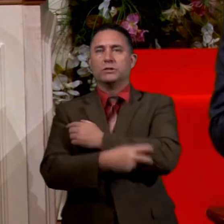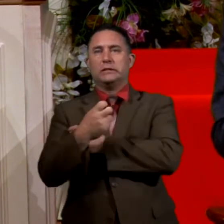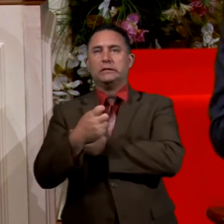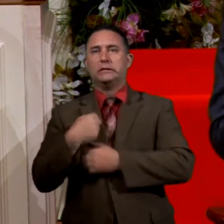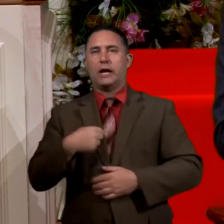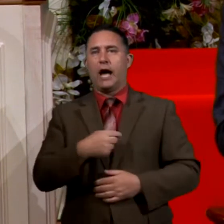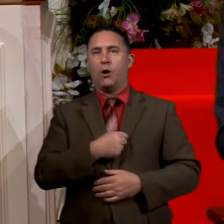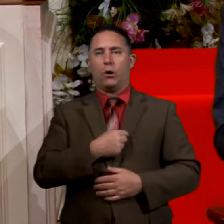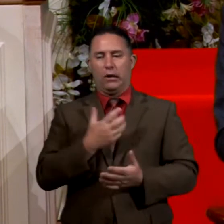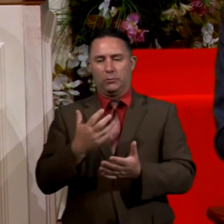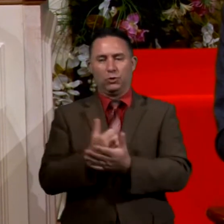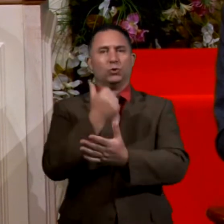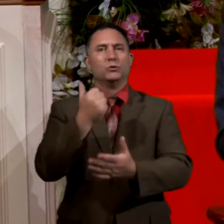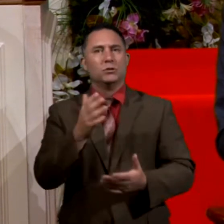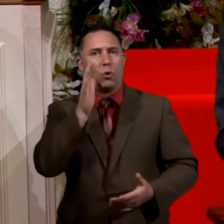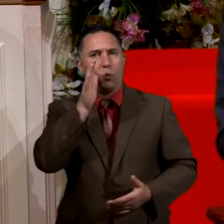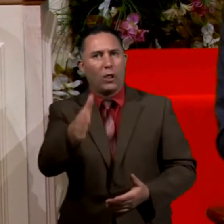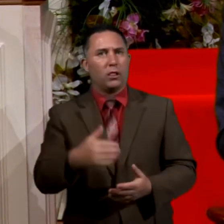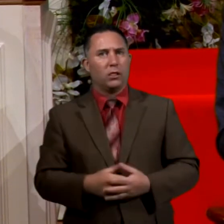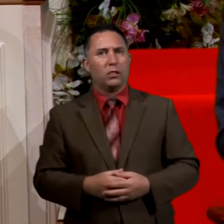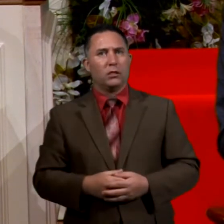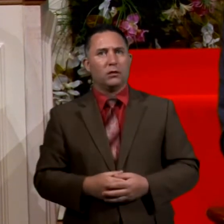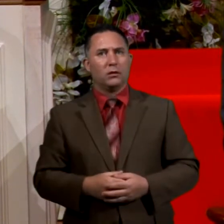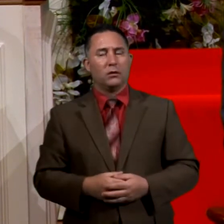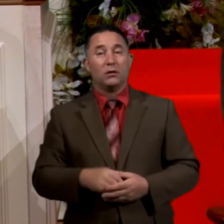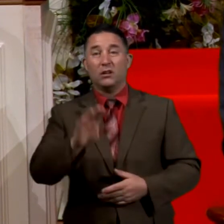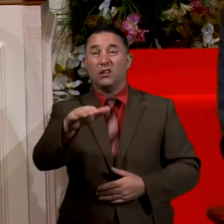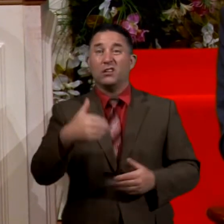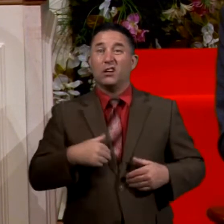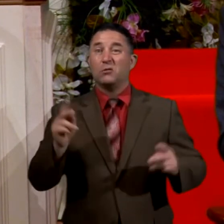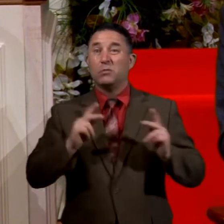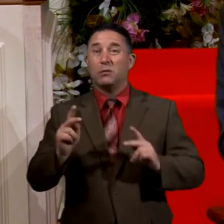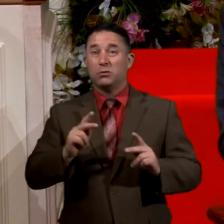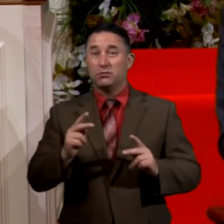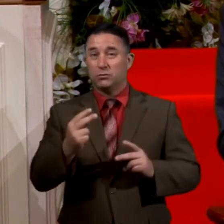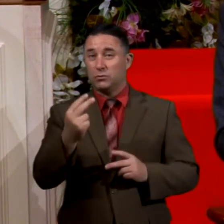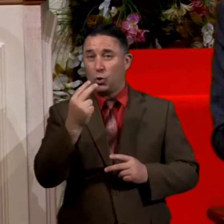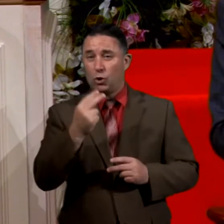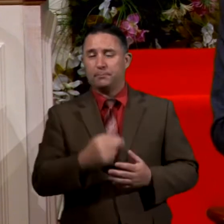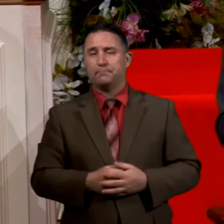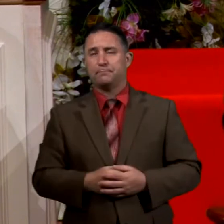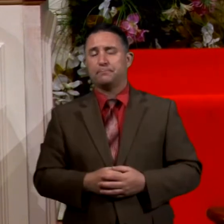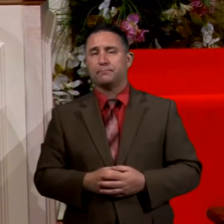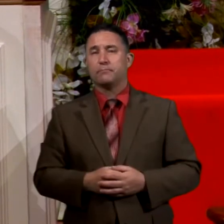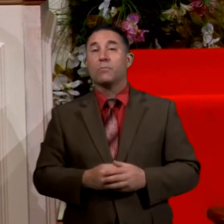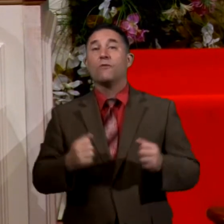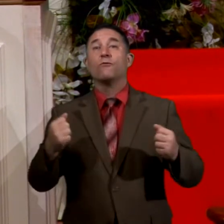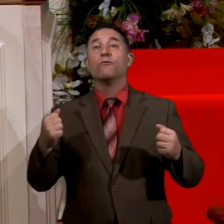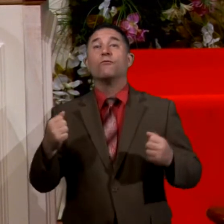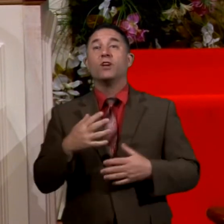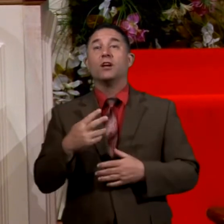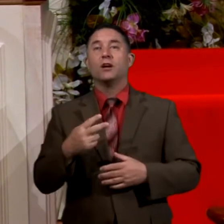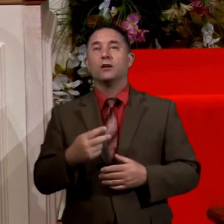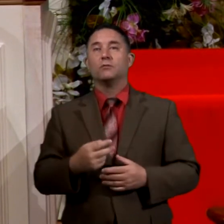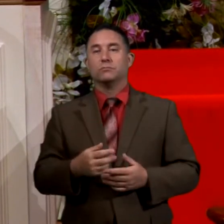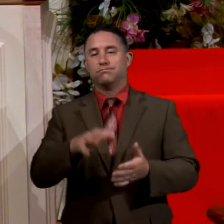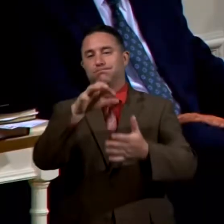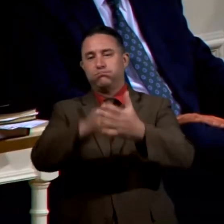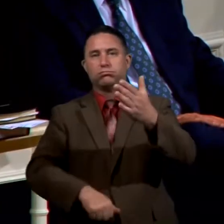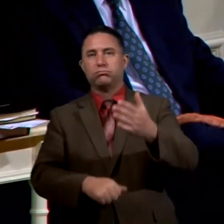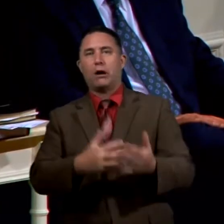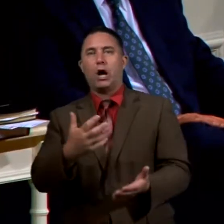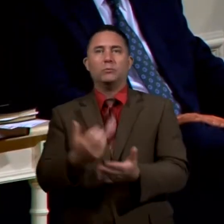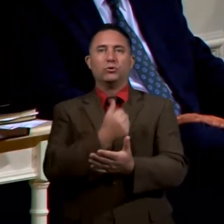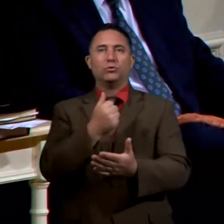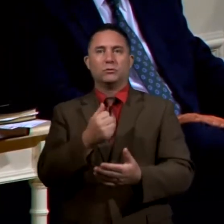our greatest opportunities. Young people, listen to me. Fear will rob us of our greatest